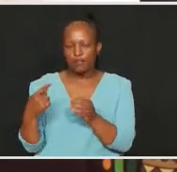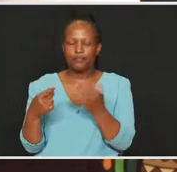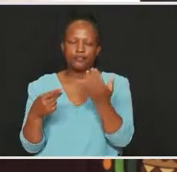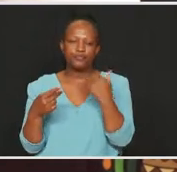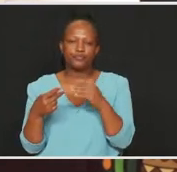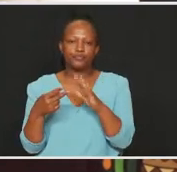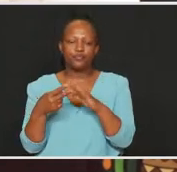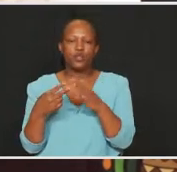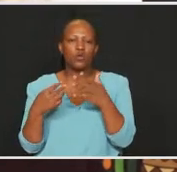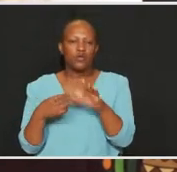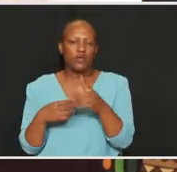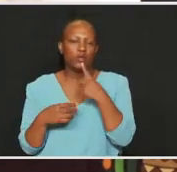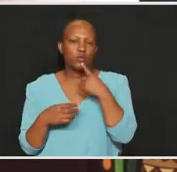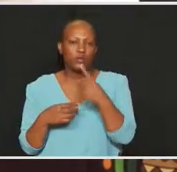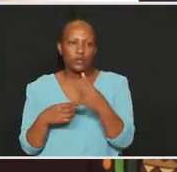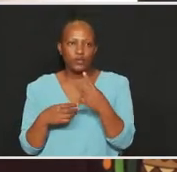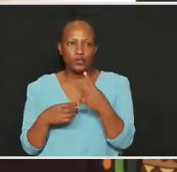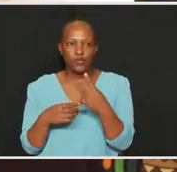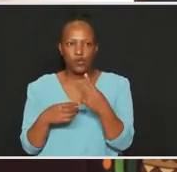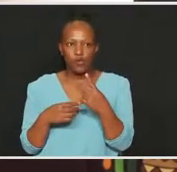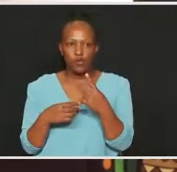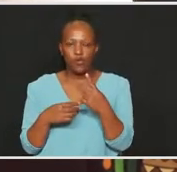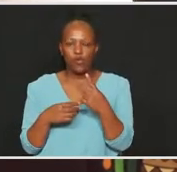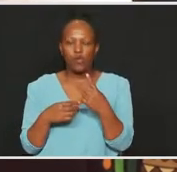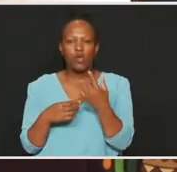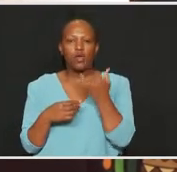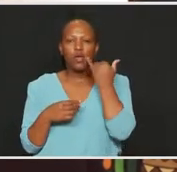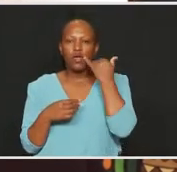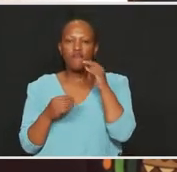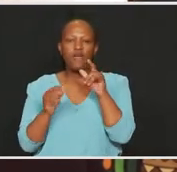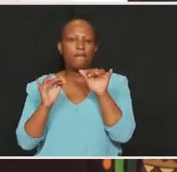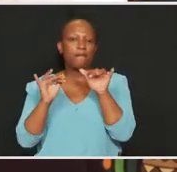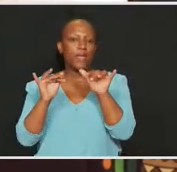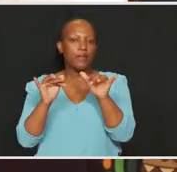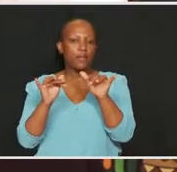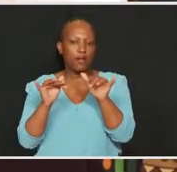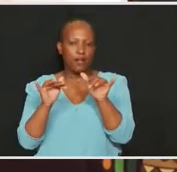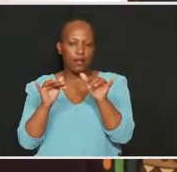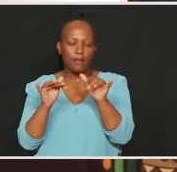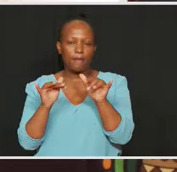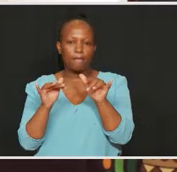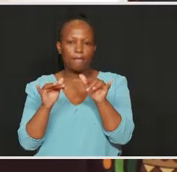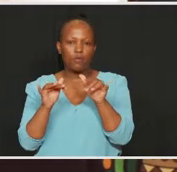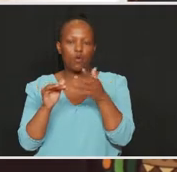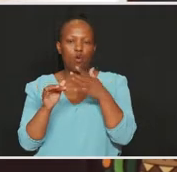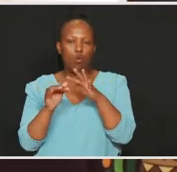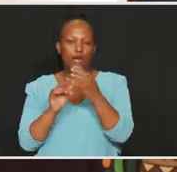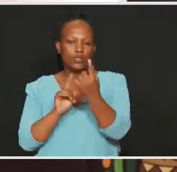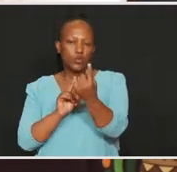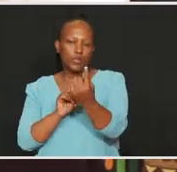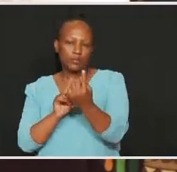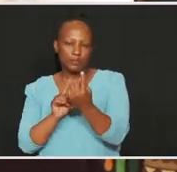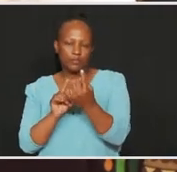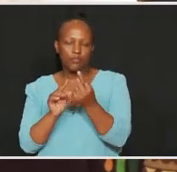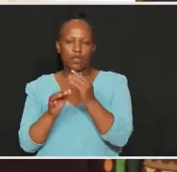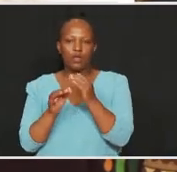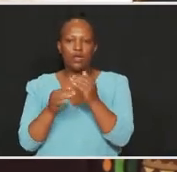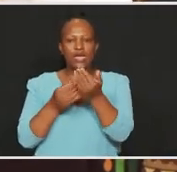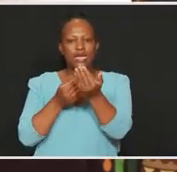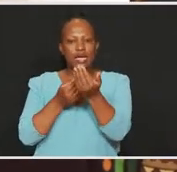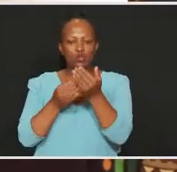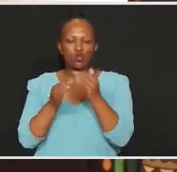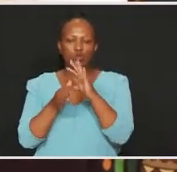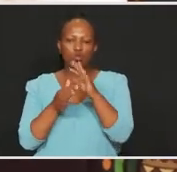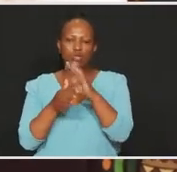we said if there are people who want to be nearer to the sign language